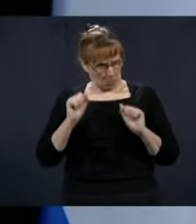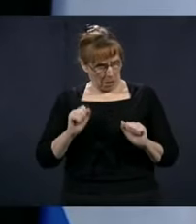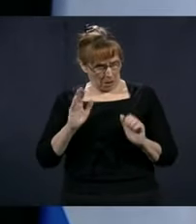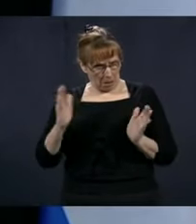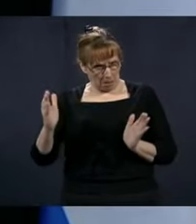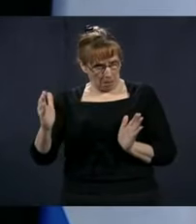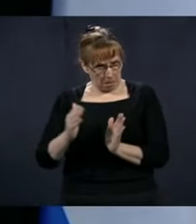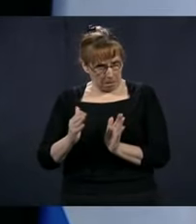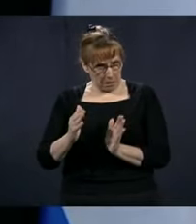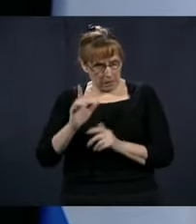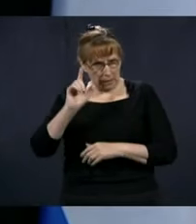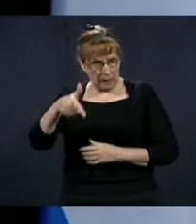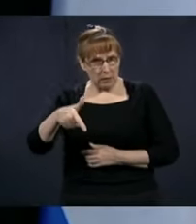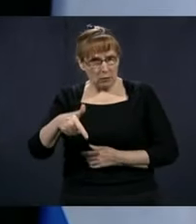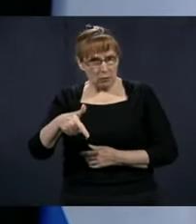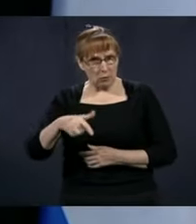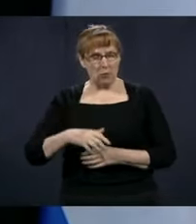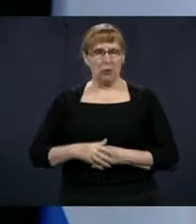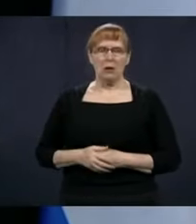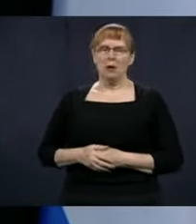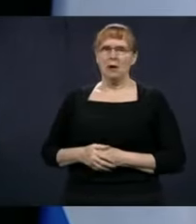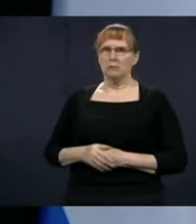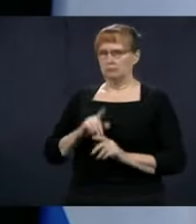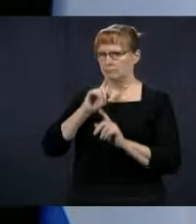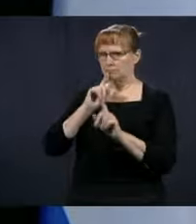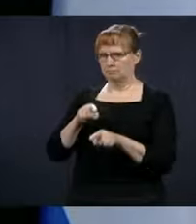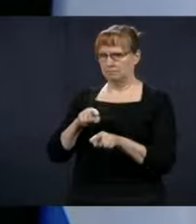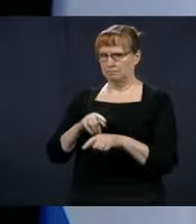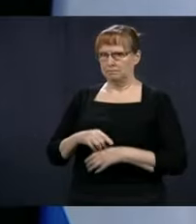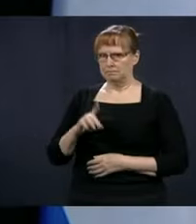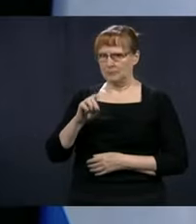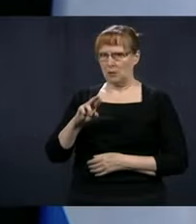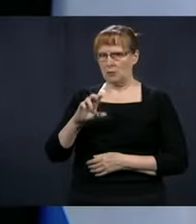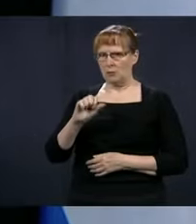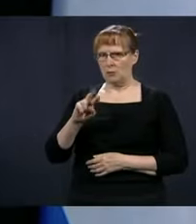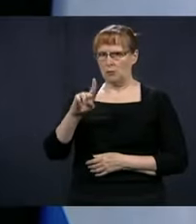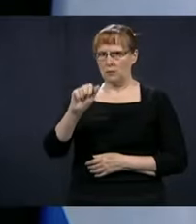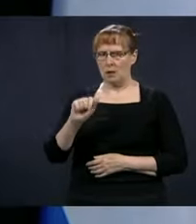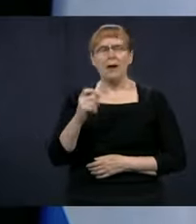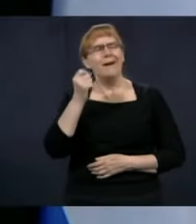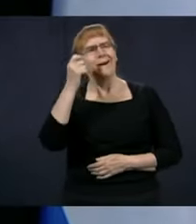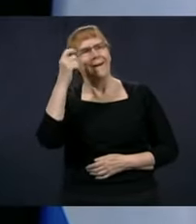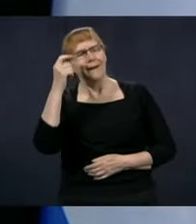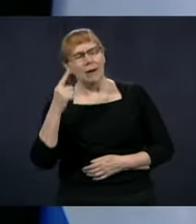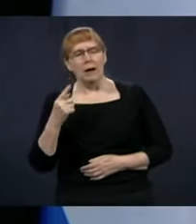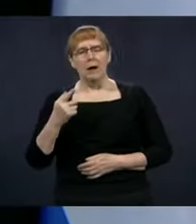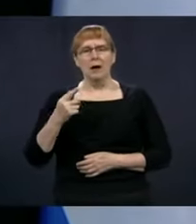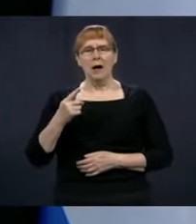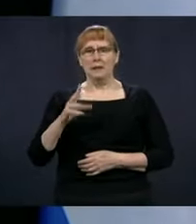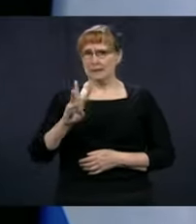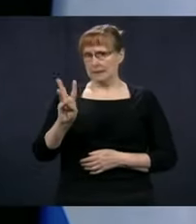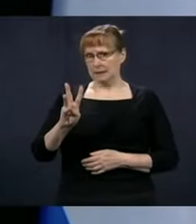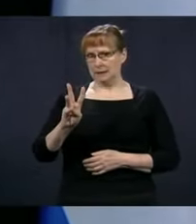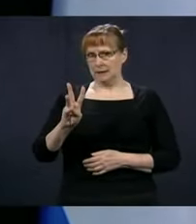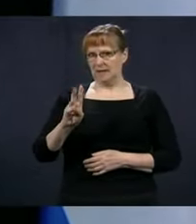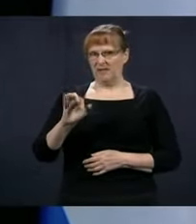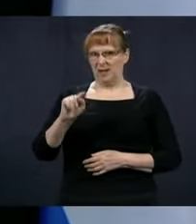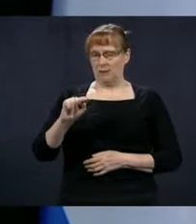1.5, the risk is there, but is also lower than 1 meter. So it's why